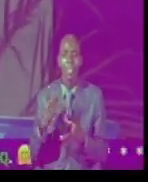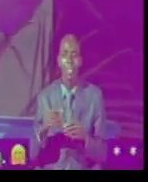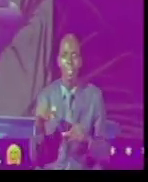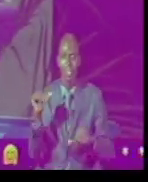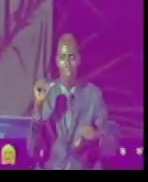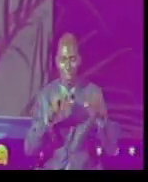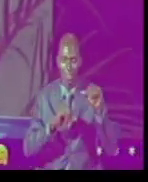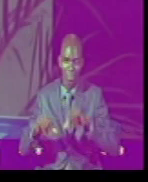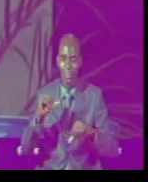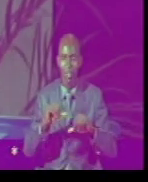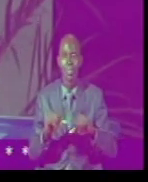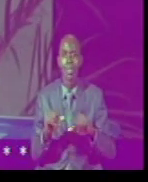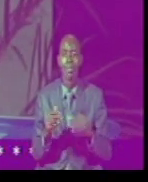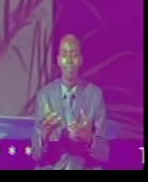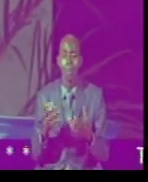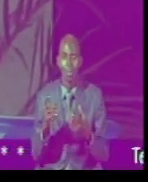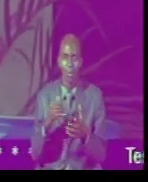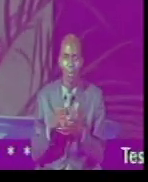been proven.